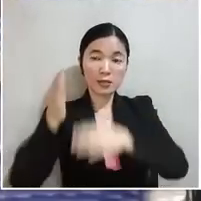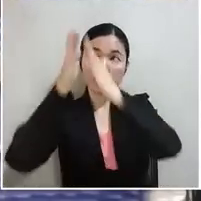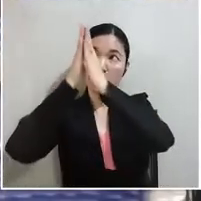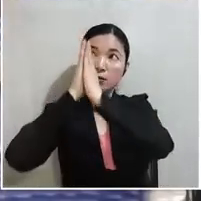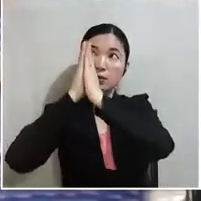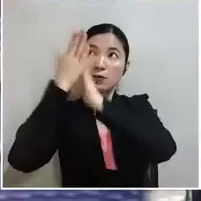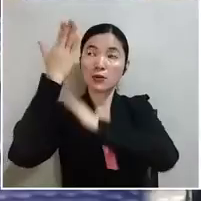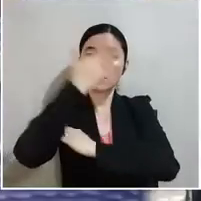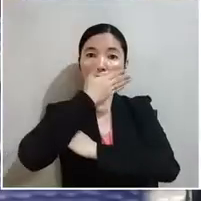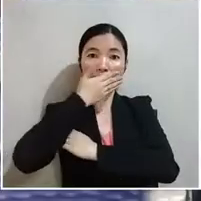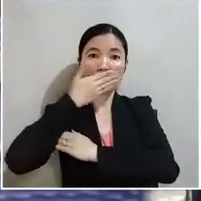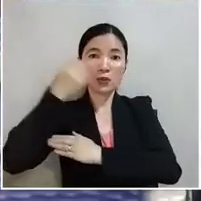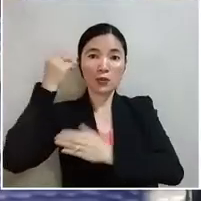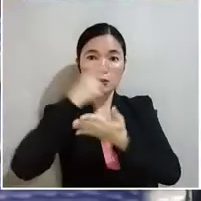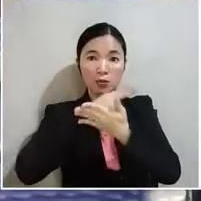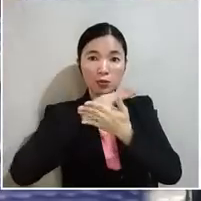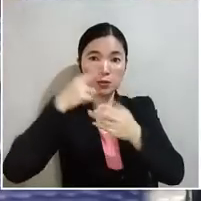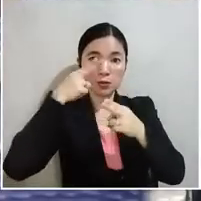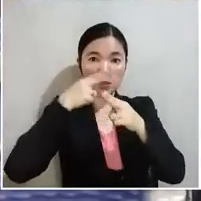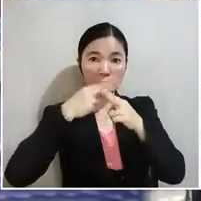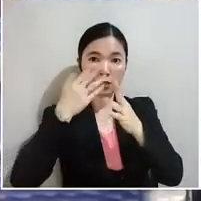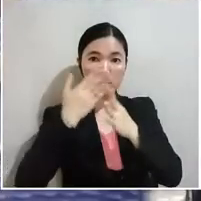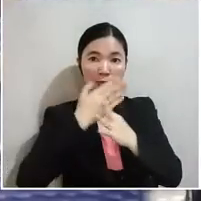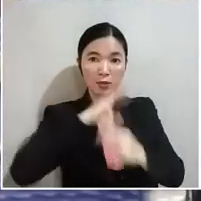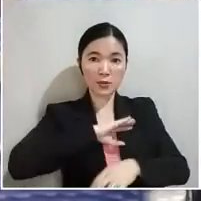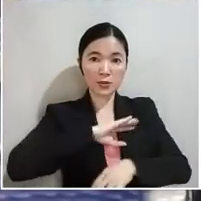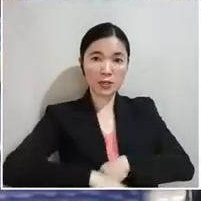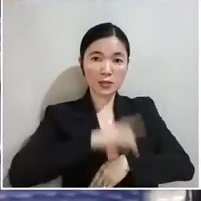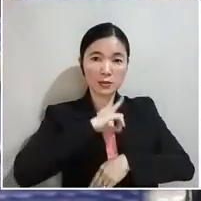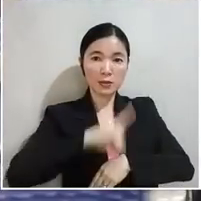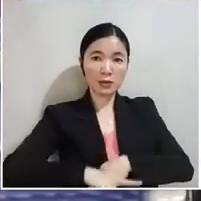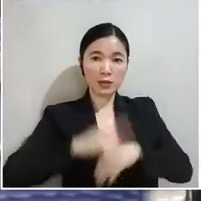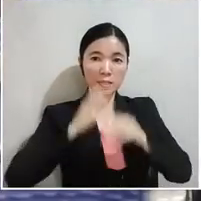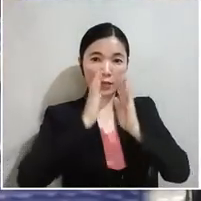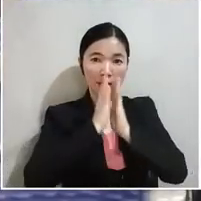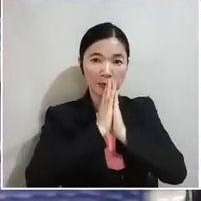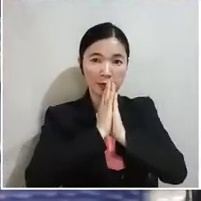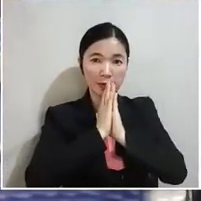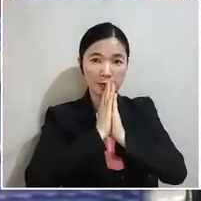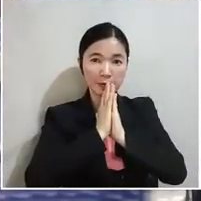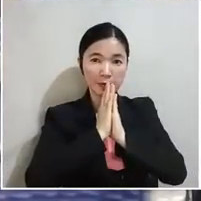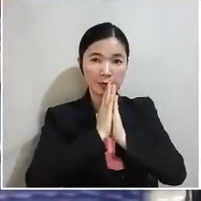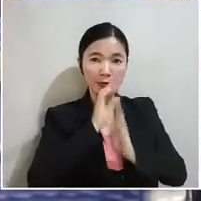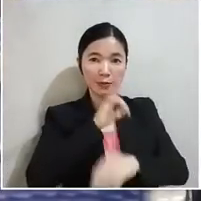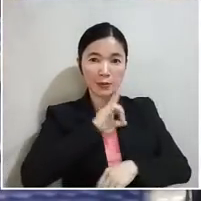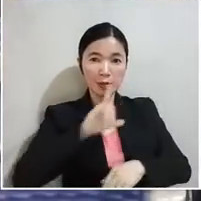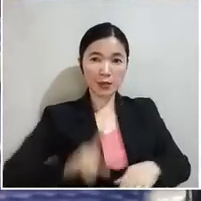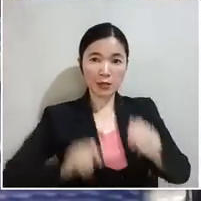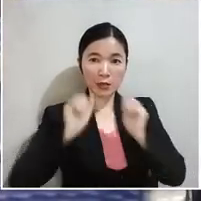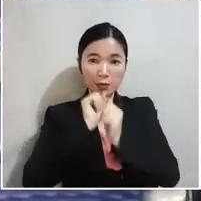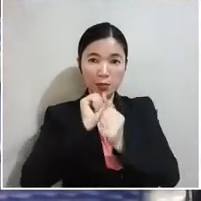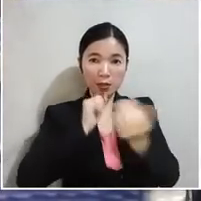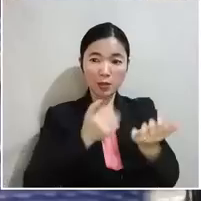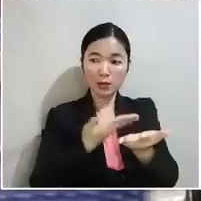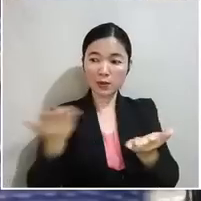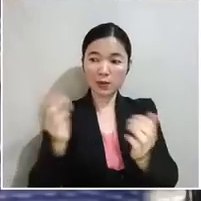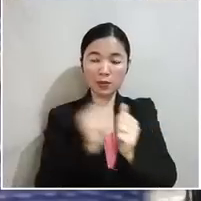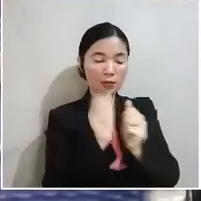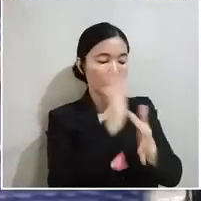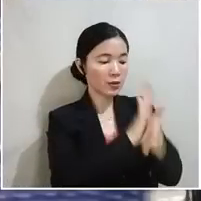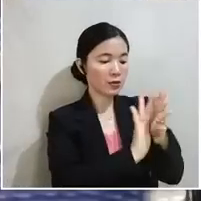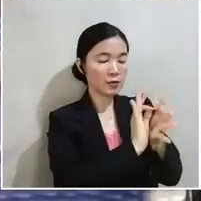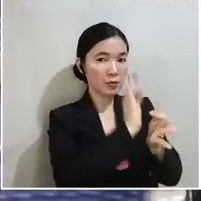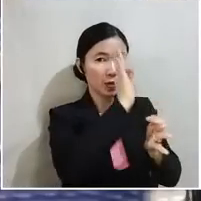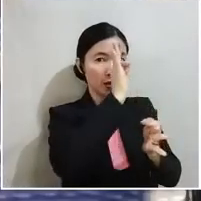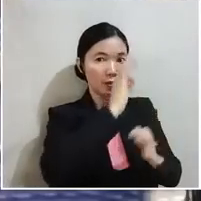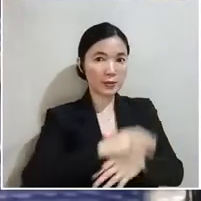your most holy name, through Christ our Lord. Amen. The Lord be with you. And with your spirit.